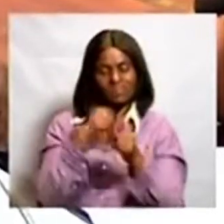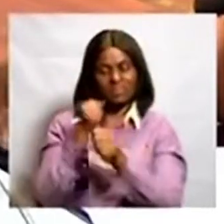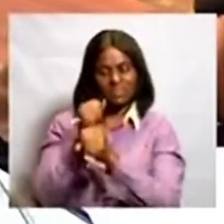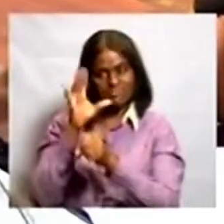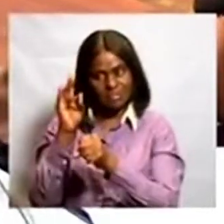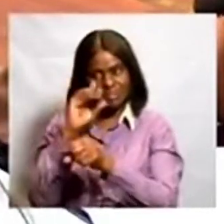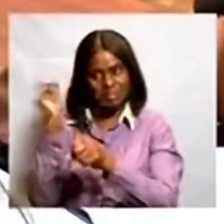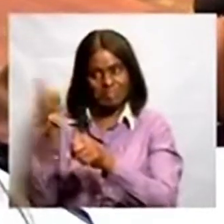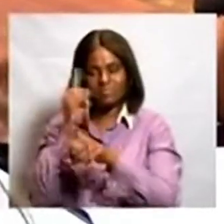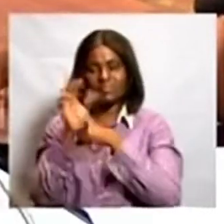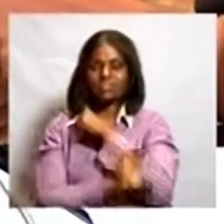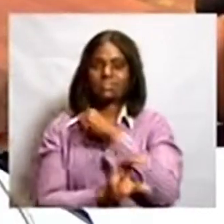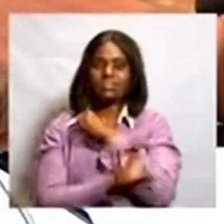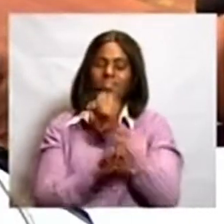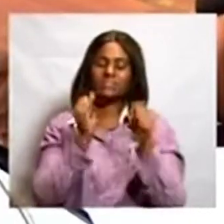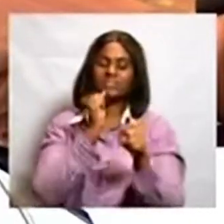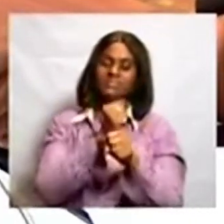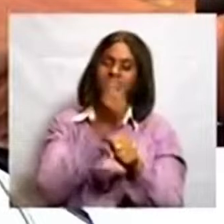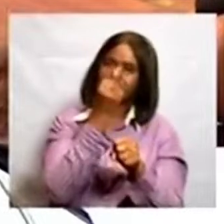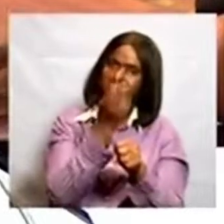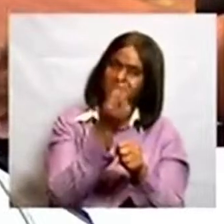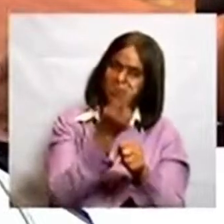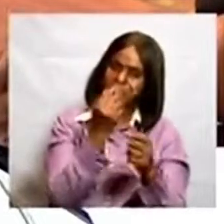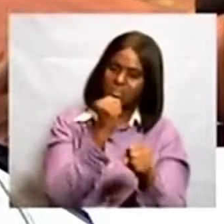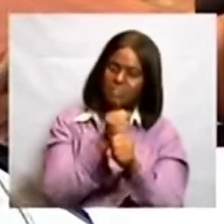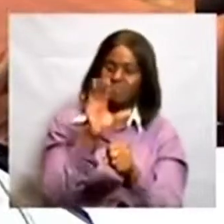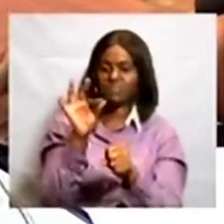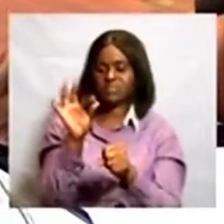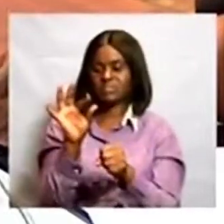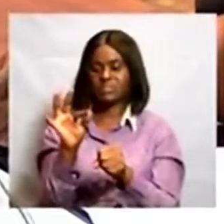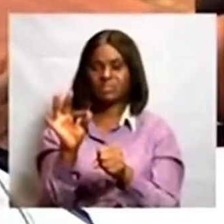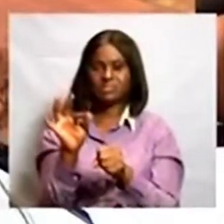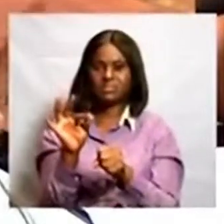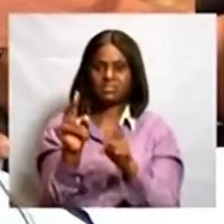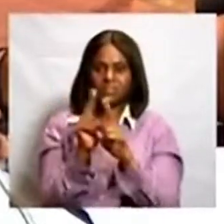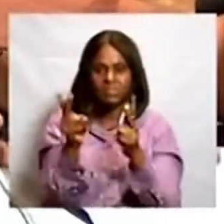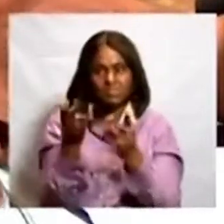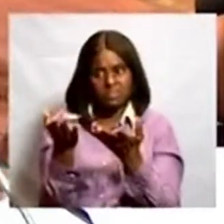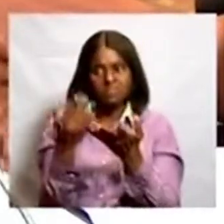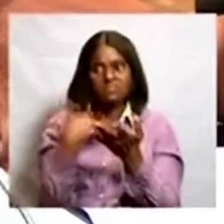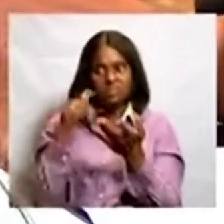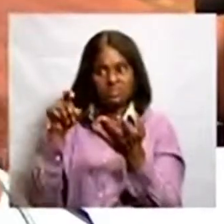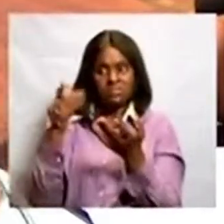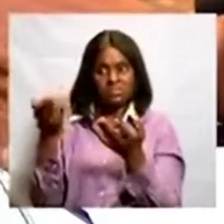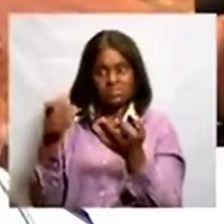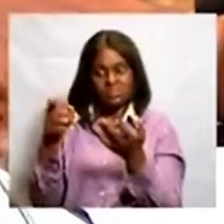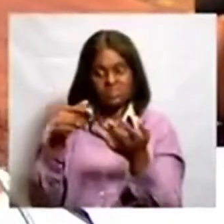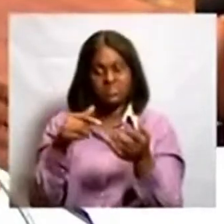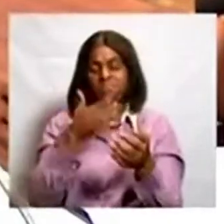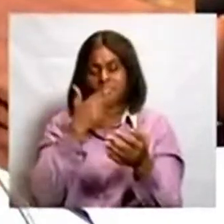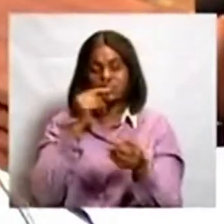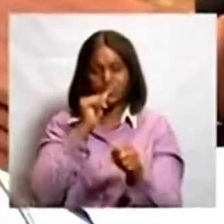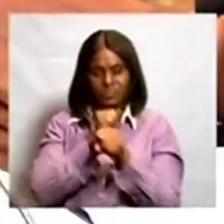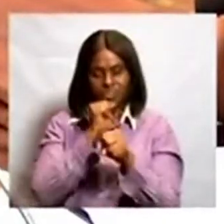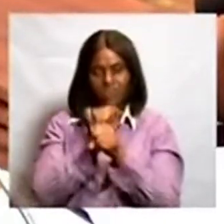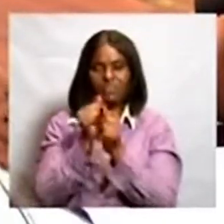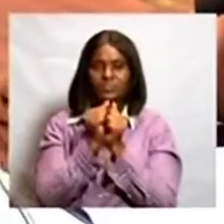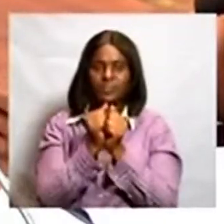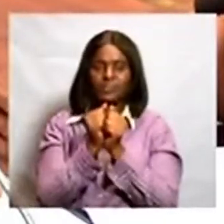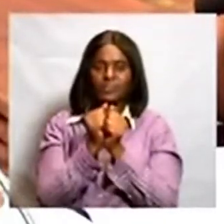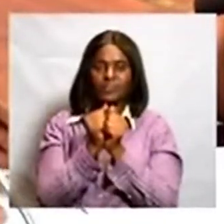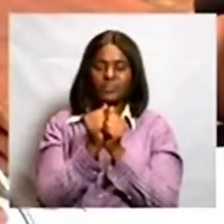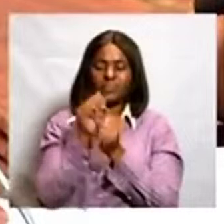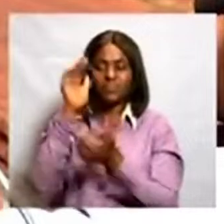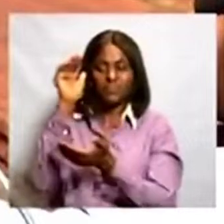the whole country, grade 12, grade 9. So I think there is need here to strike a compromise. Either